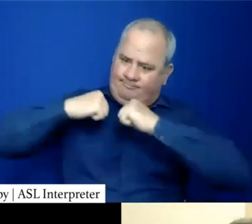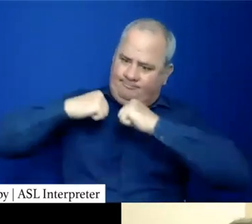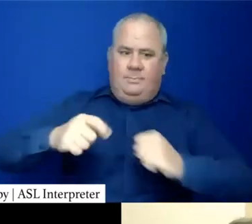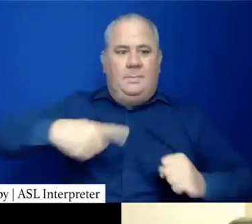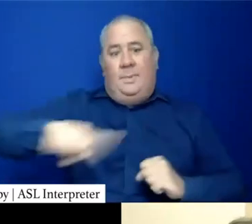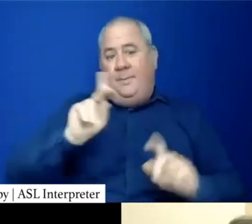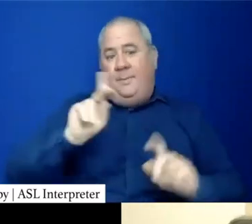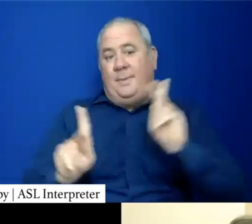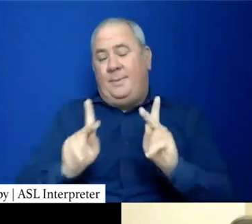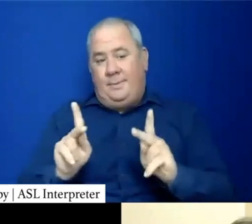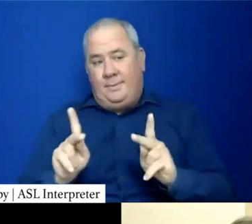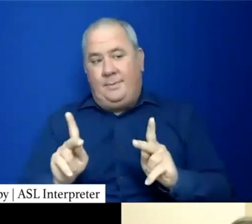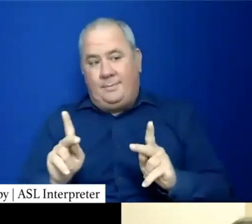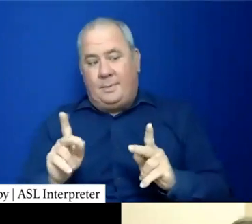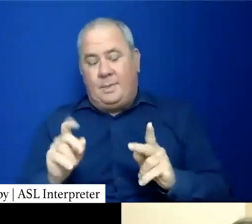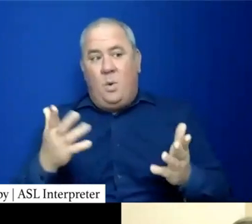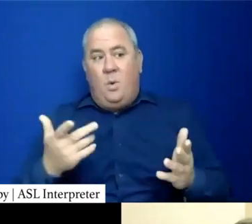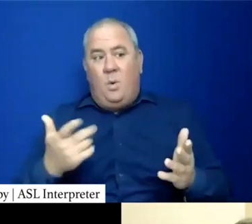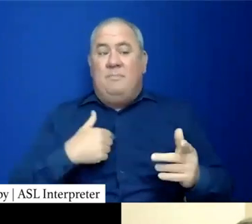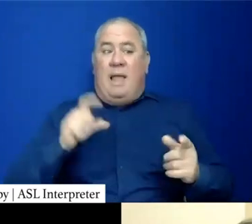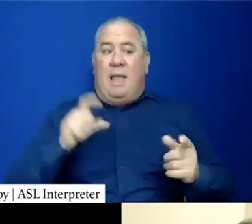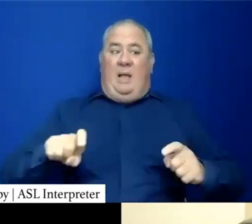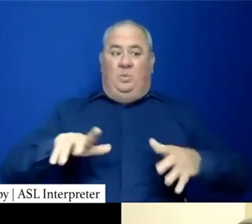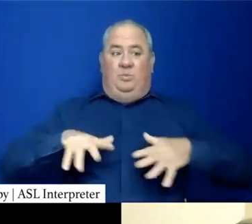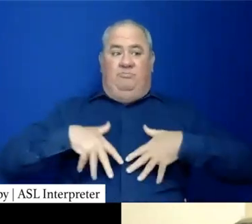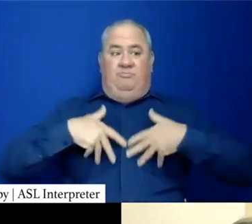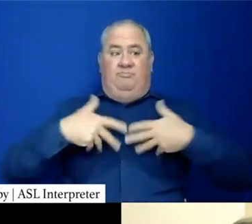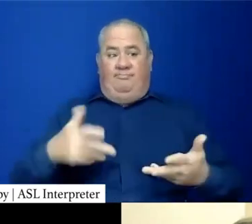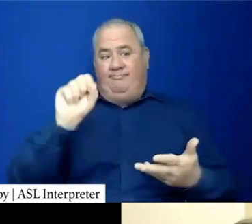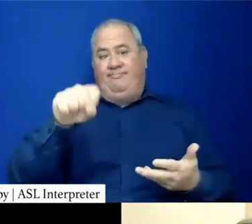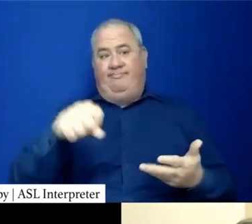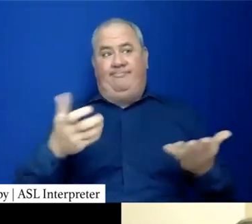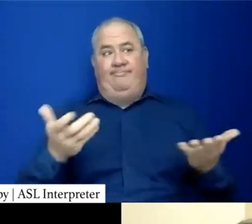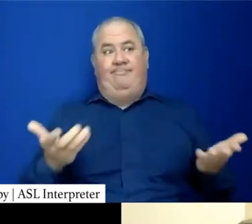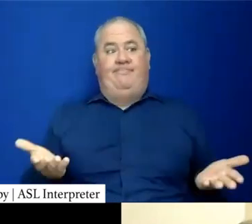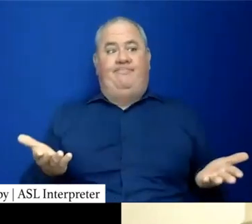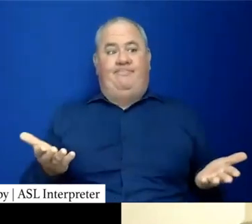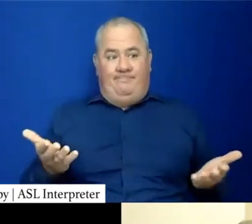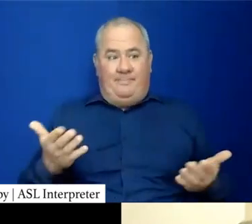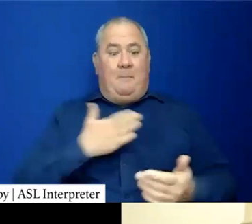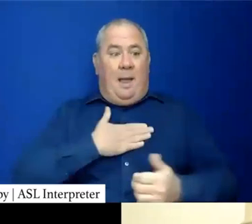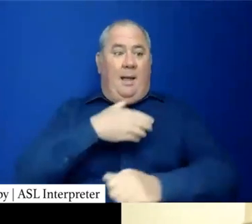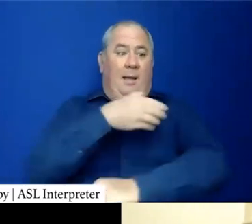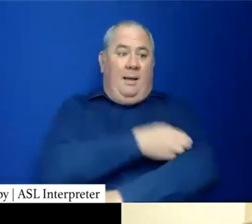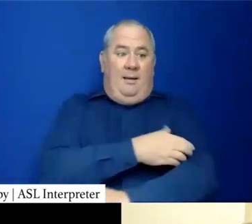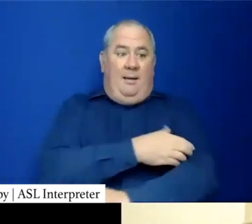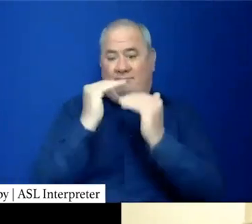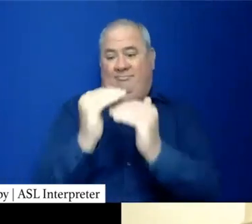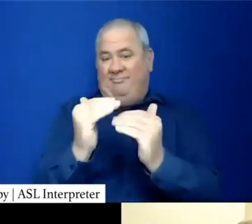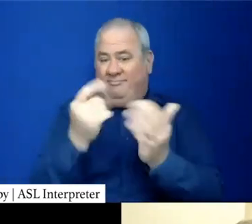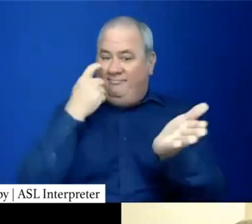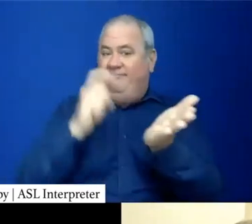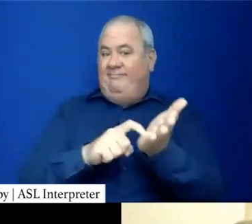And so, like, I had to admit, like, here's the limits of the power that I actually have.